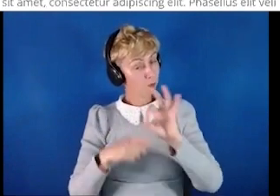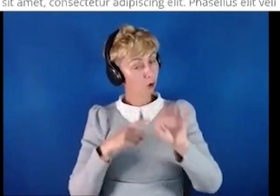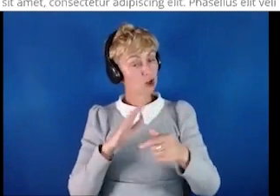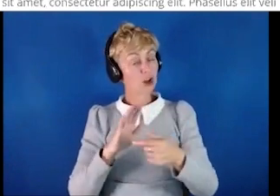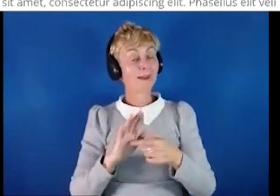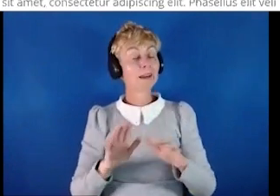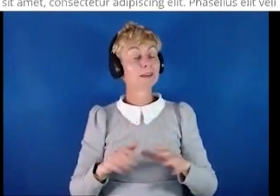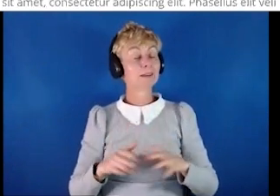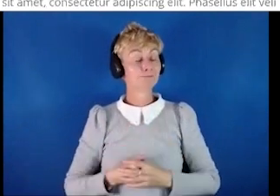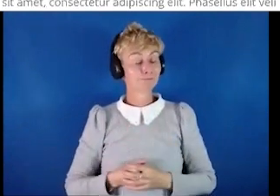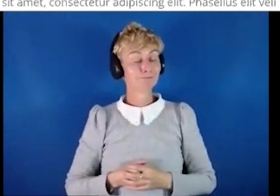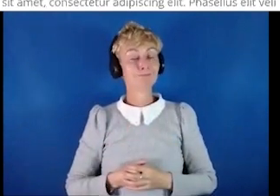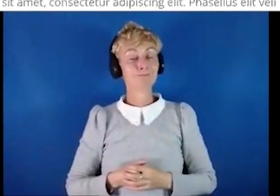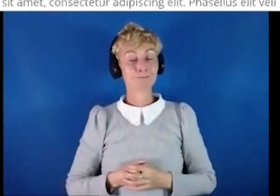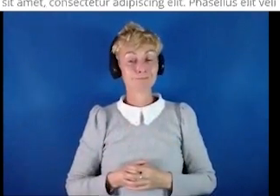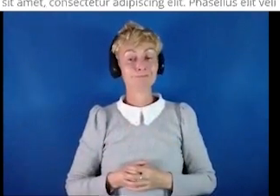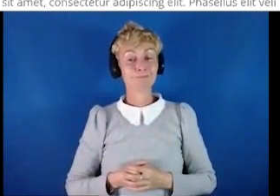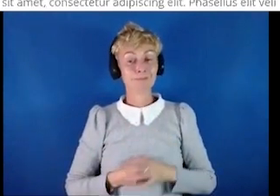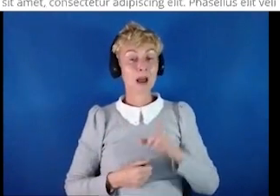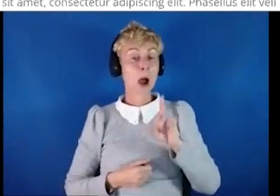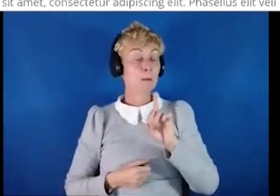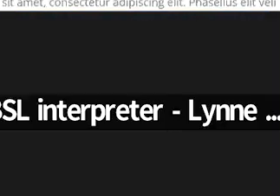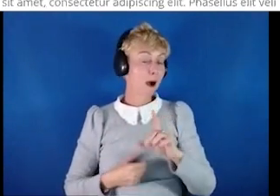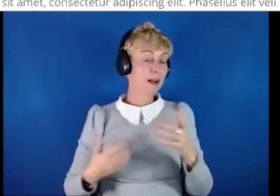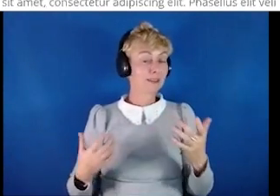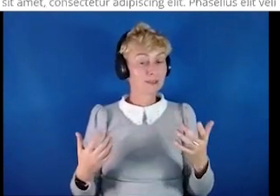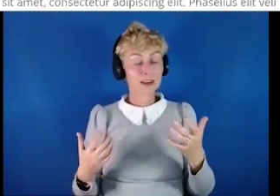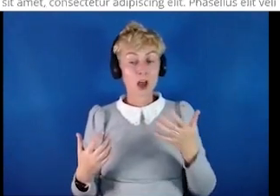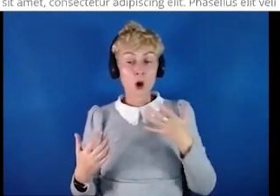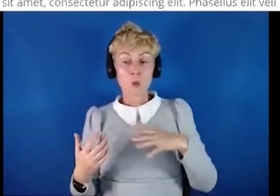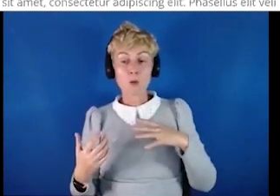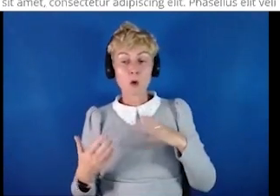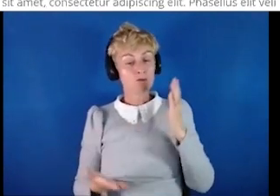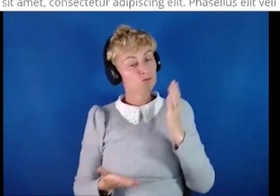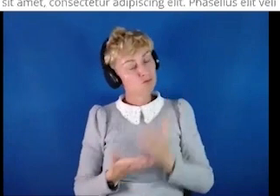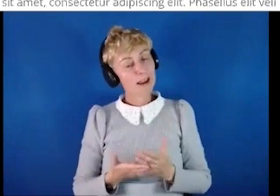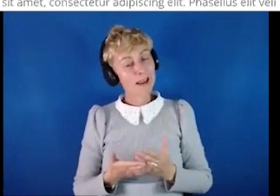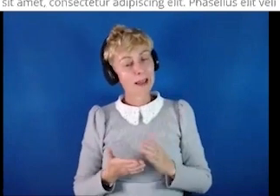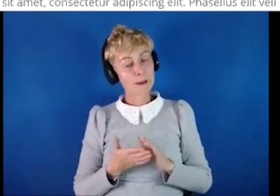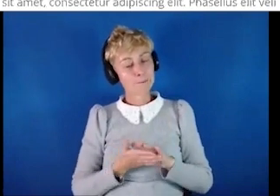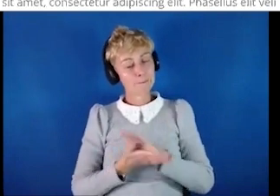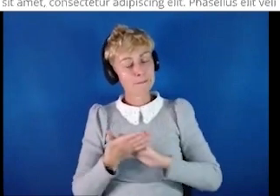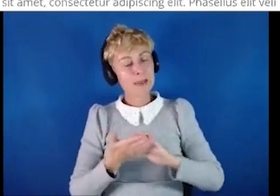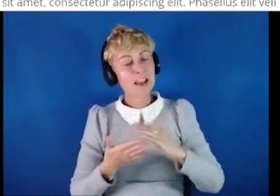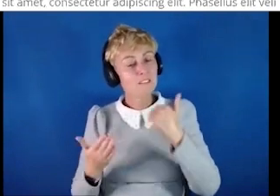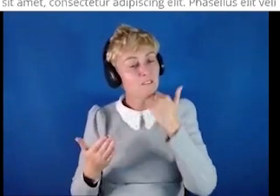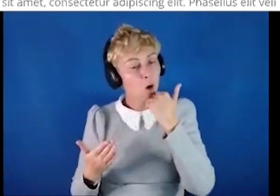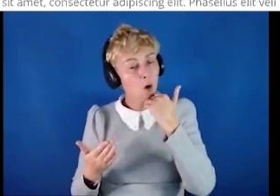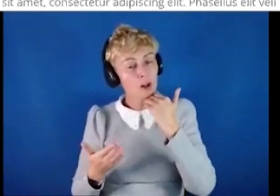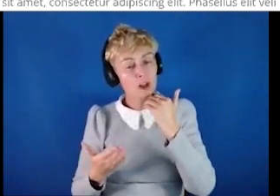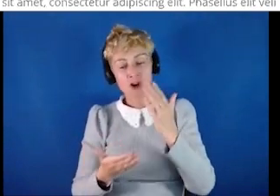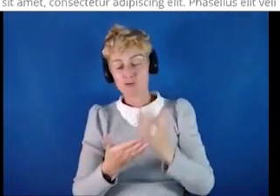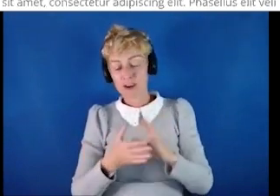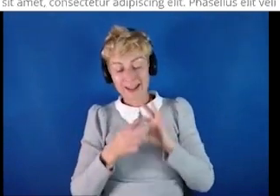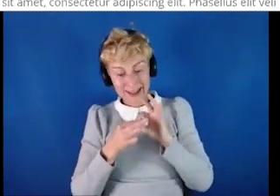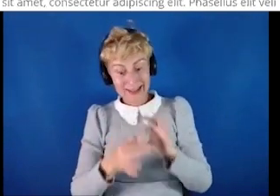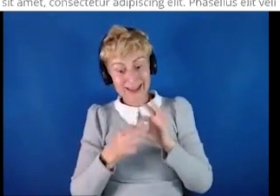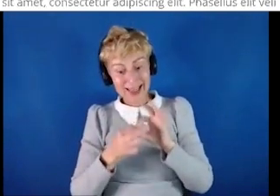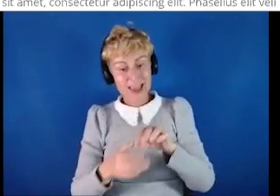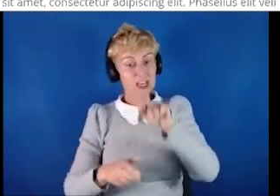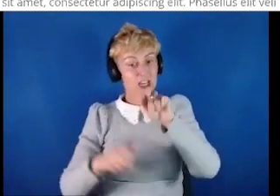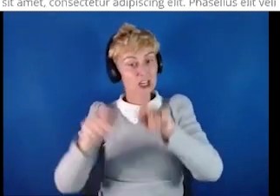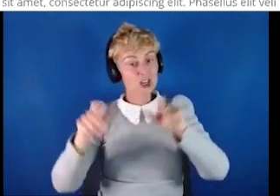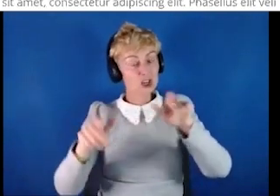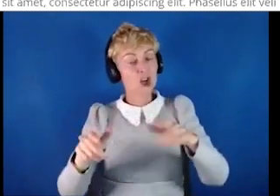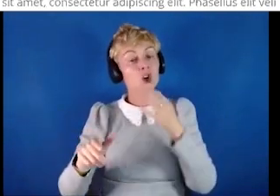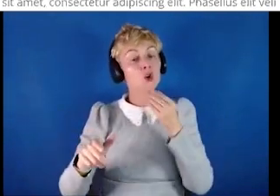but because we wanted it to be really meaningful, really engage with possible users from the